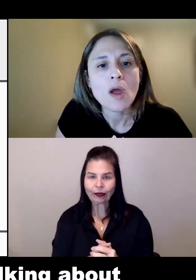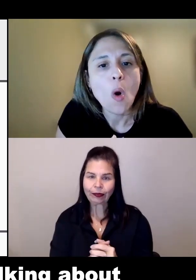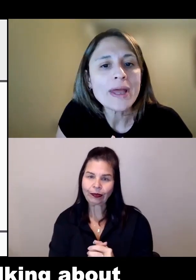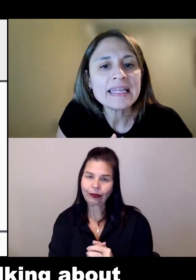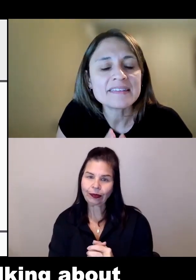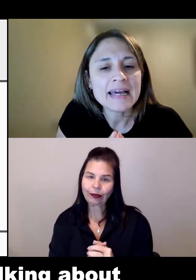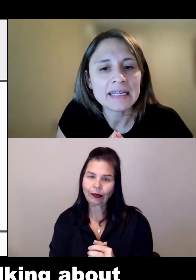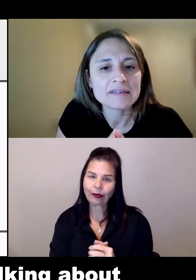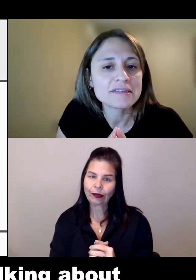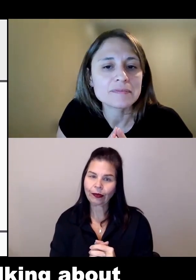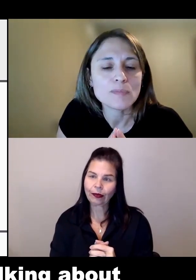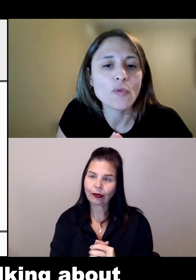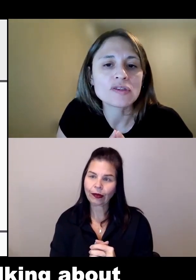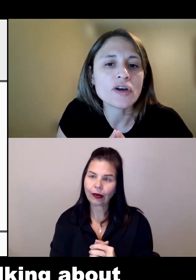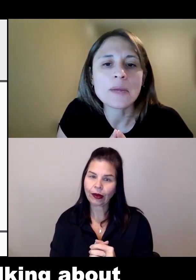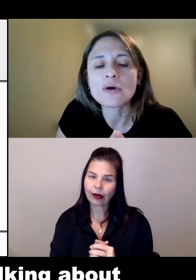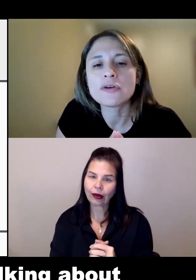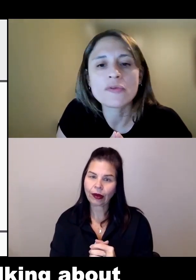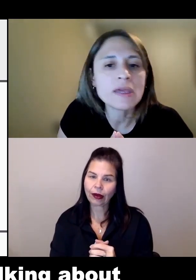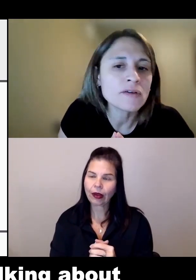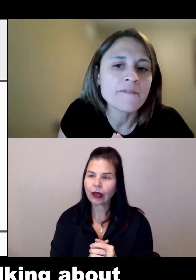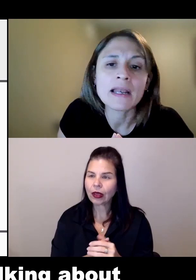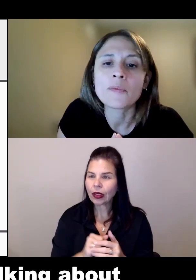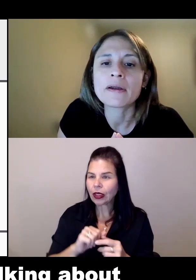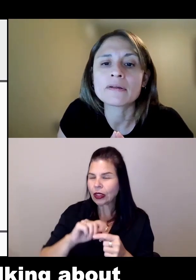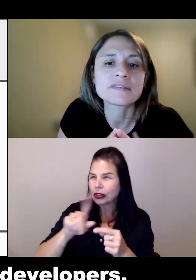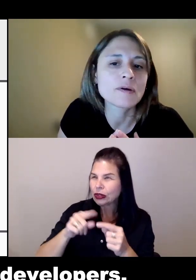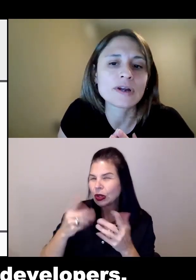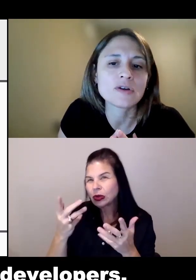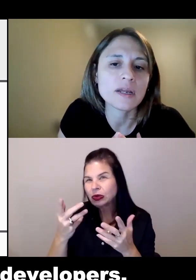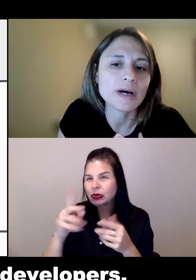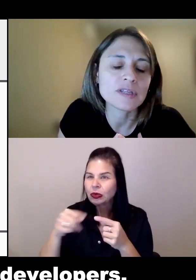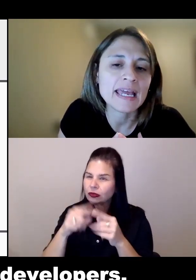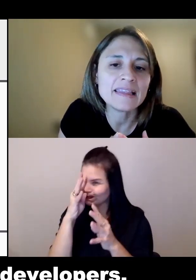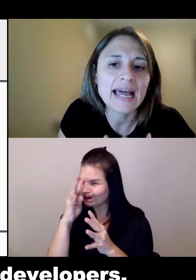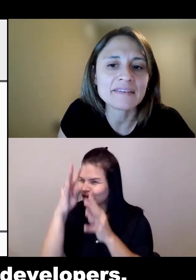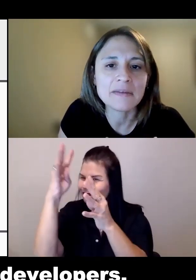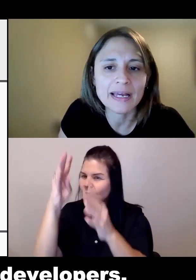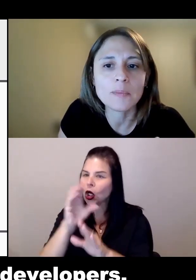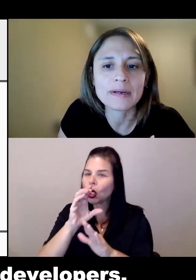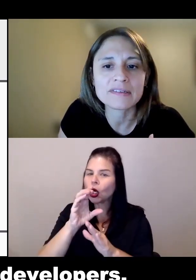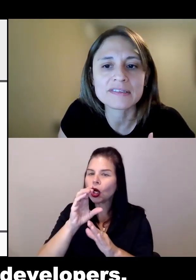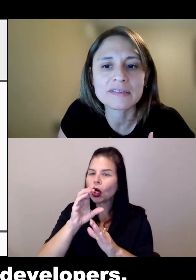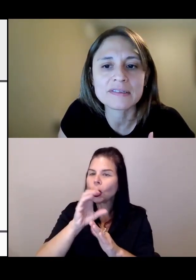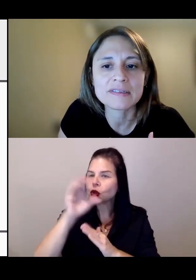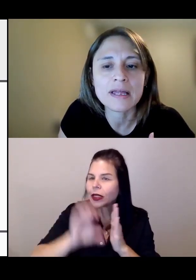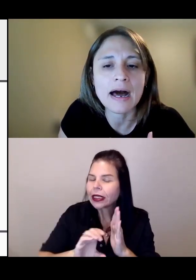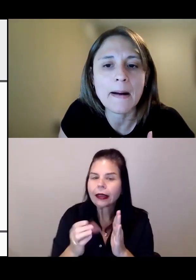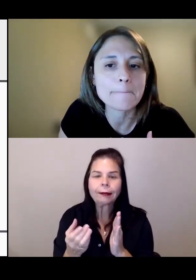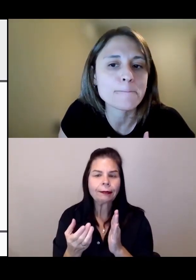So when designers, we're talking about curriculum developers, we're talking about any task